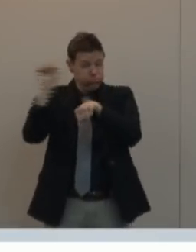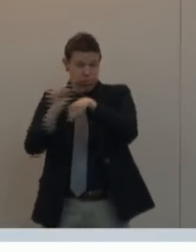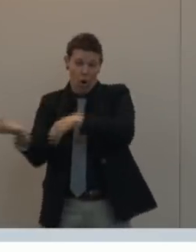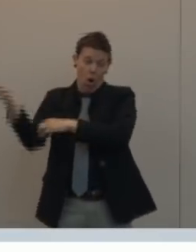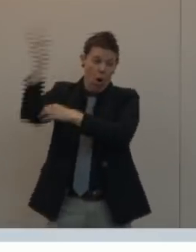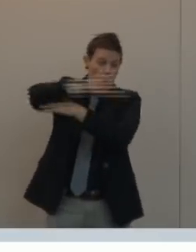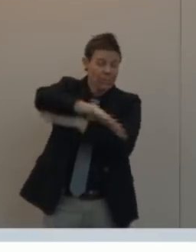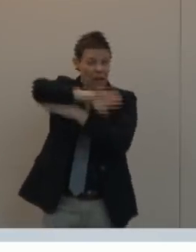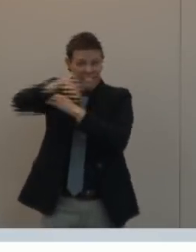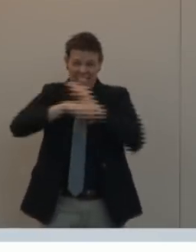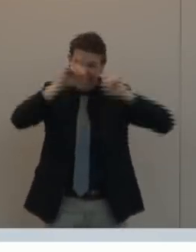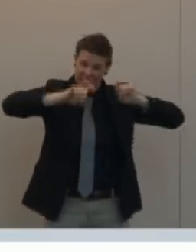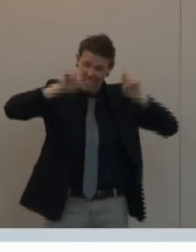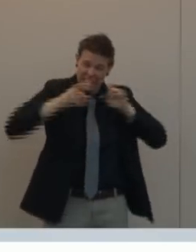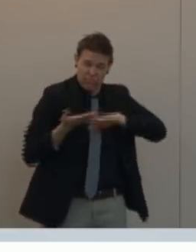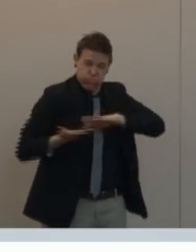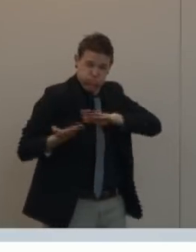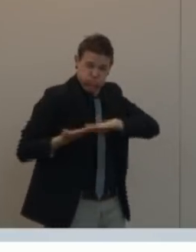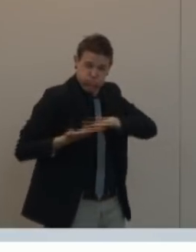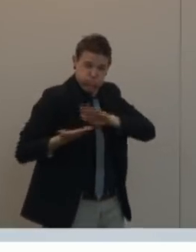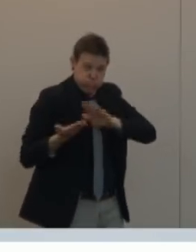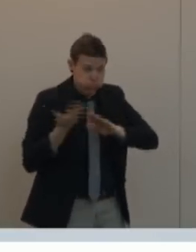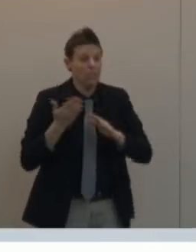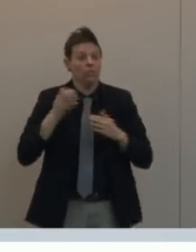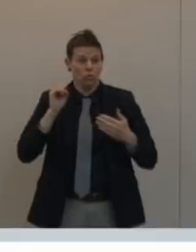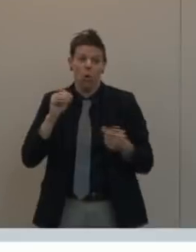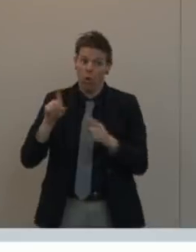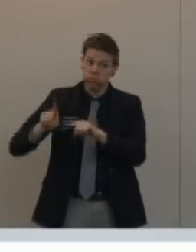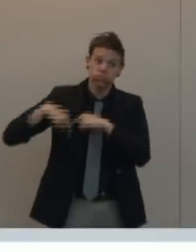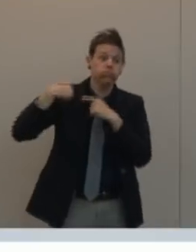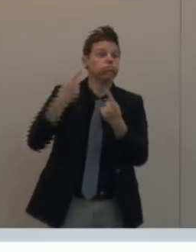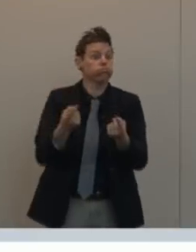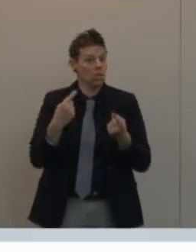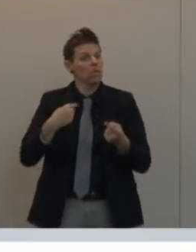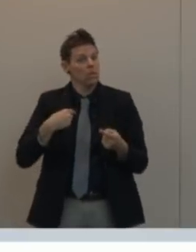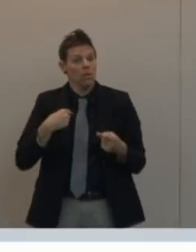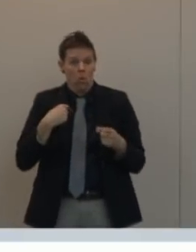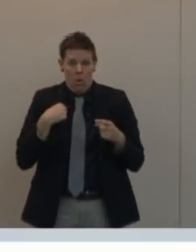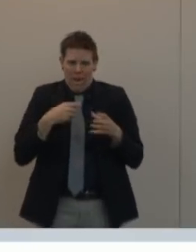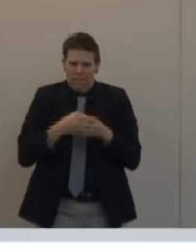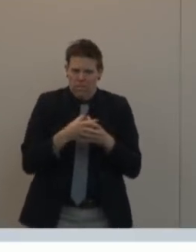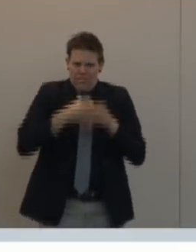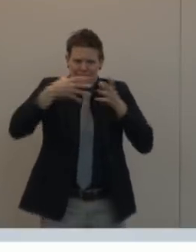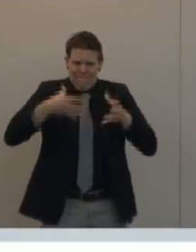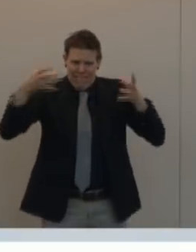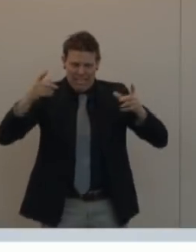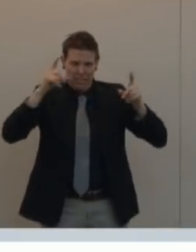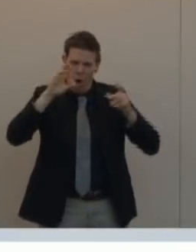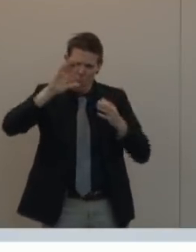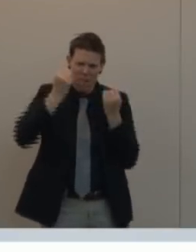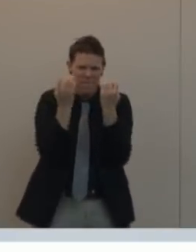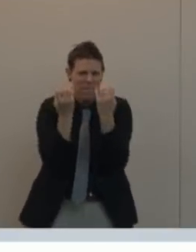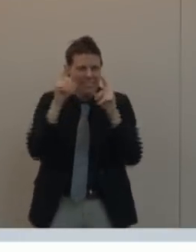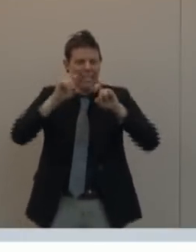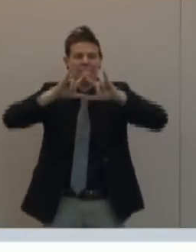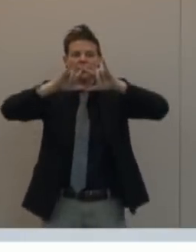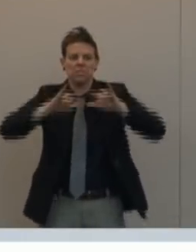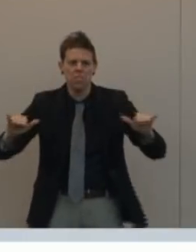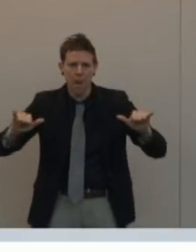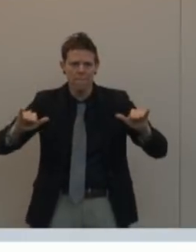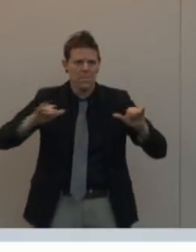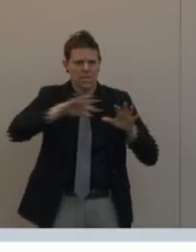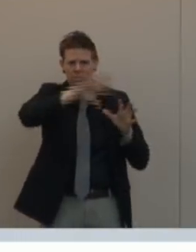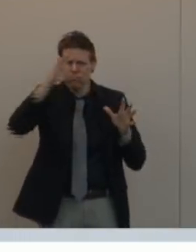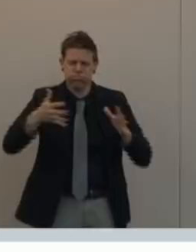comes in. So we have been able, thanks to our expanded criteria for testing, to move into more of our congregate settings.